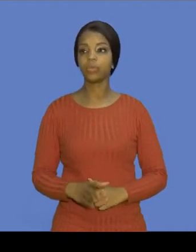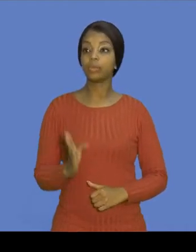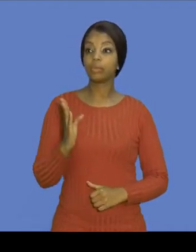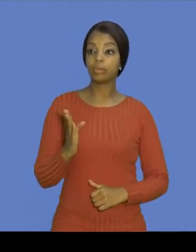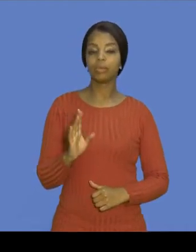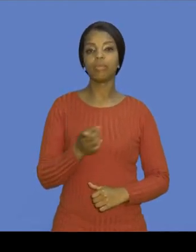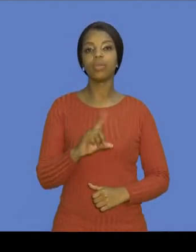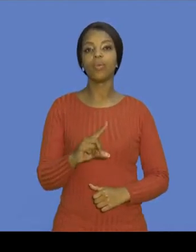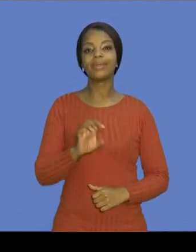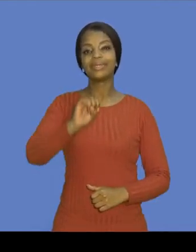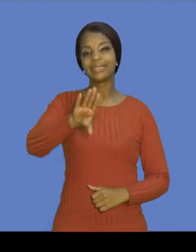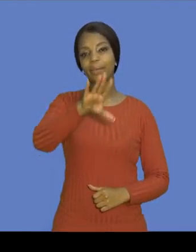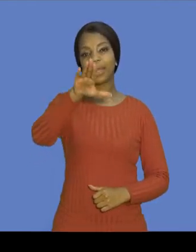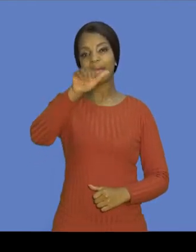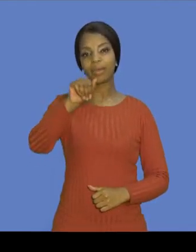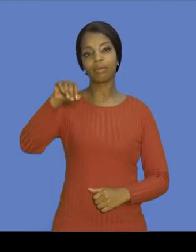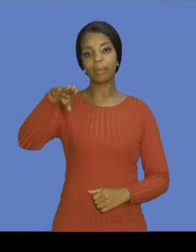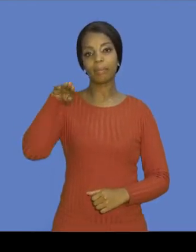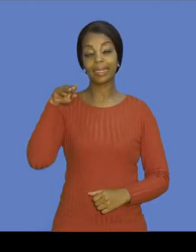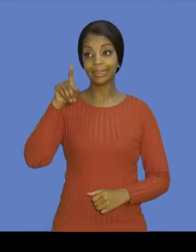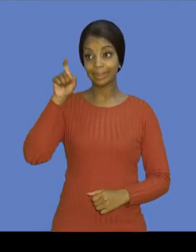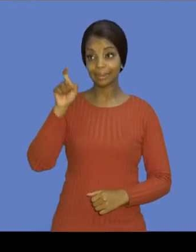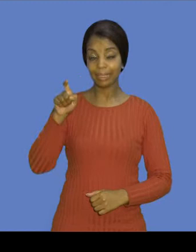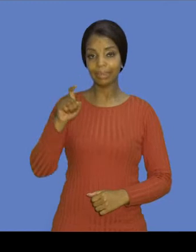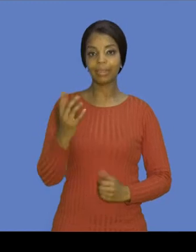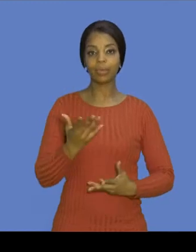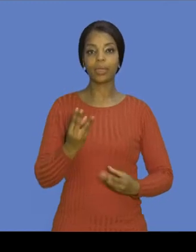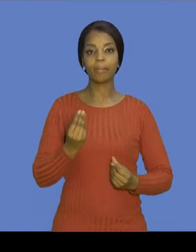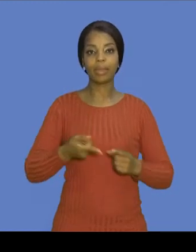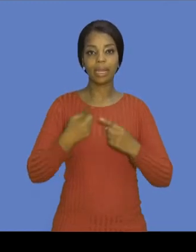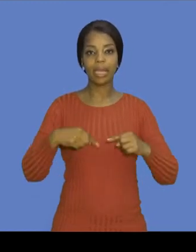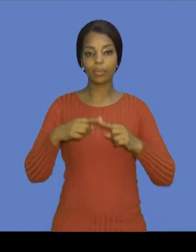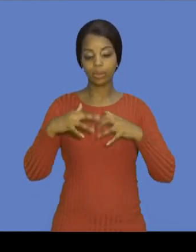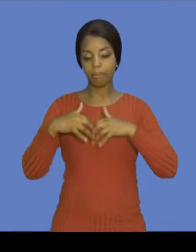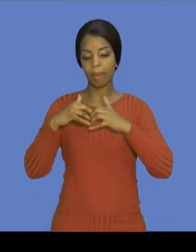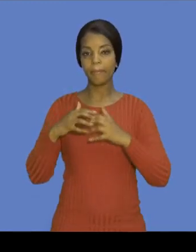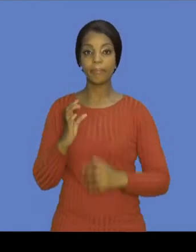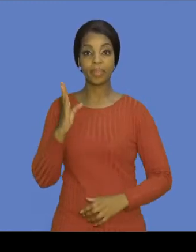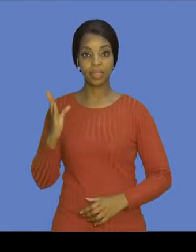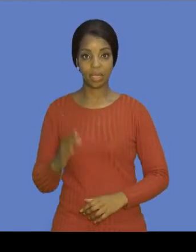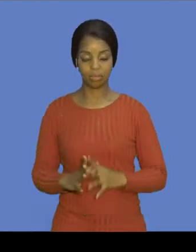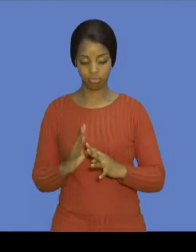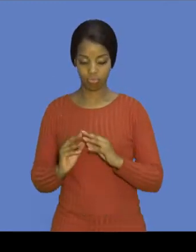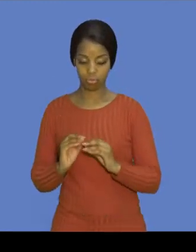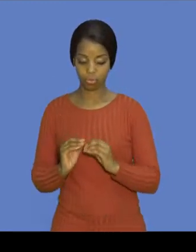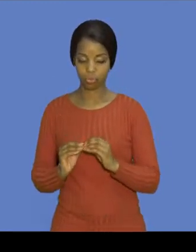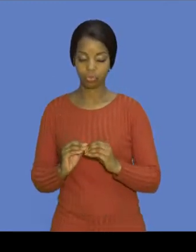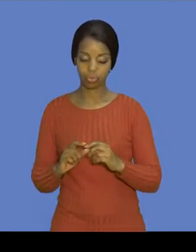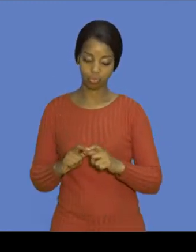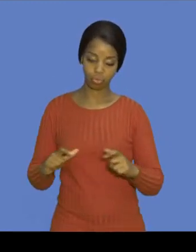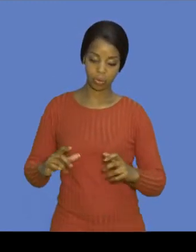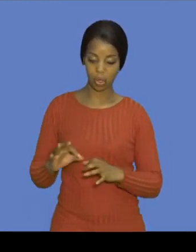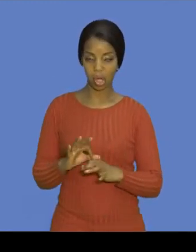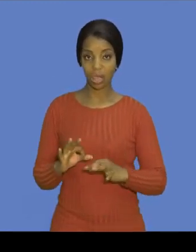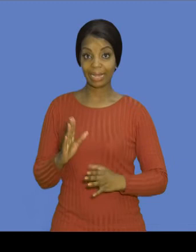Bank. That's where we get our money from, or those are the people that actually create the money for us. And the Treasury, they